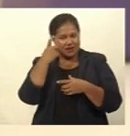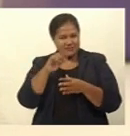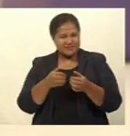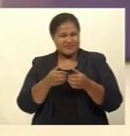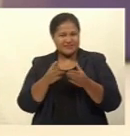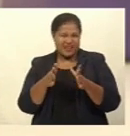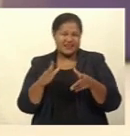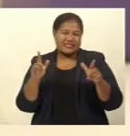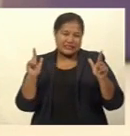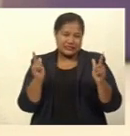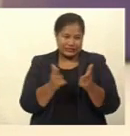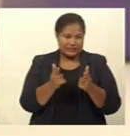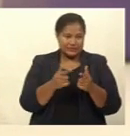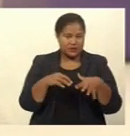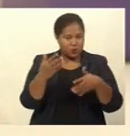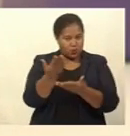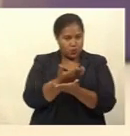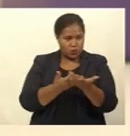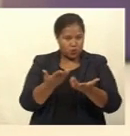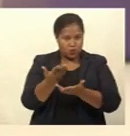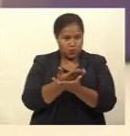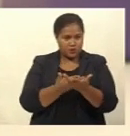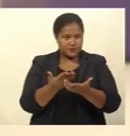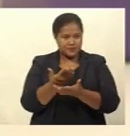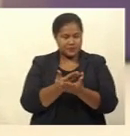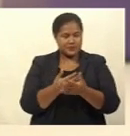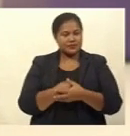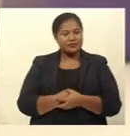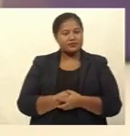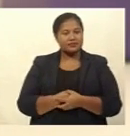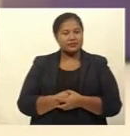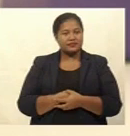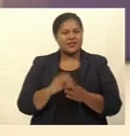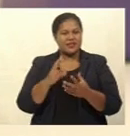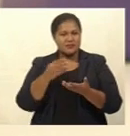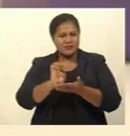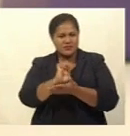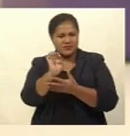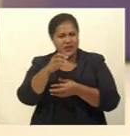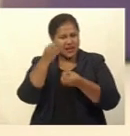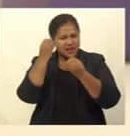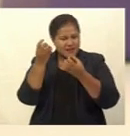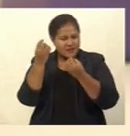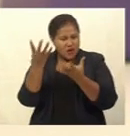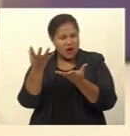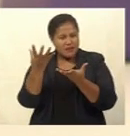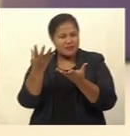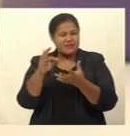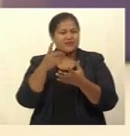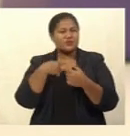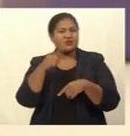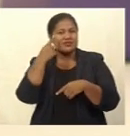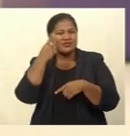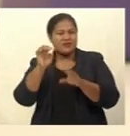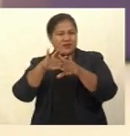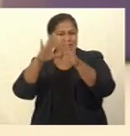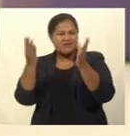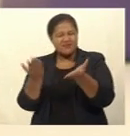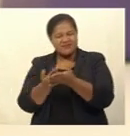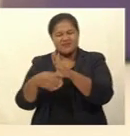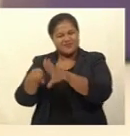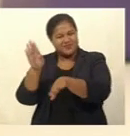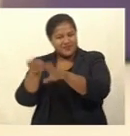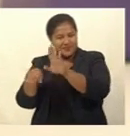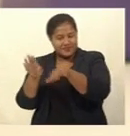and big-ticket U.S. economic data, looking for clues on the outlook for global inflation and for policymakers'